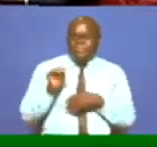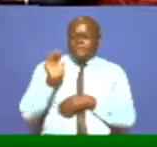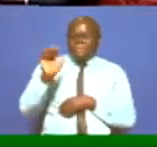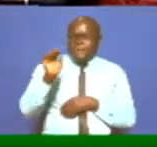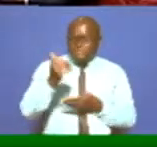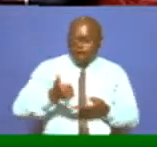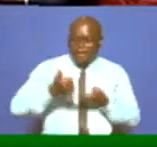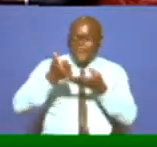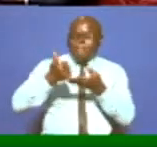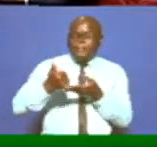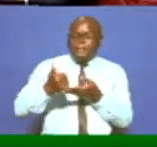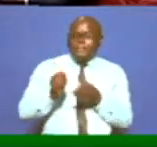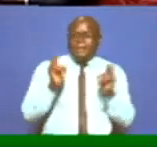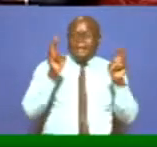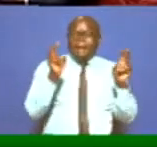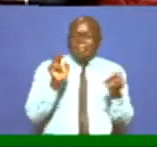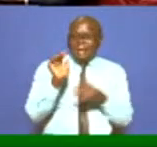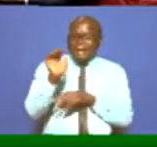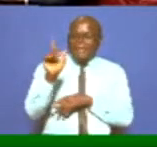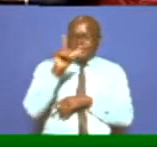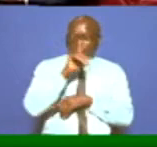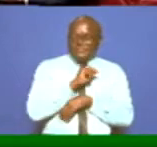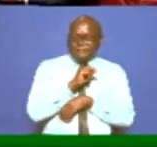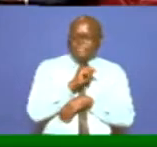indulgence on a matter that was raised on